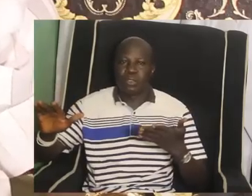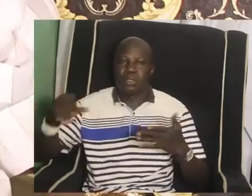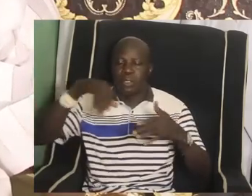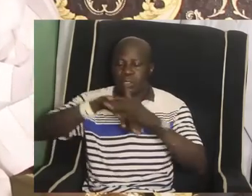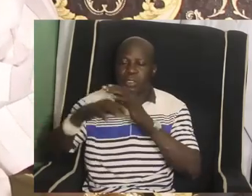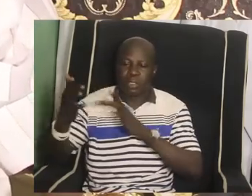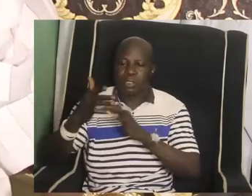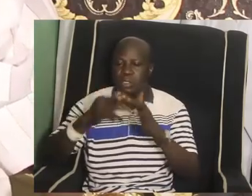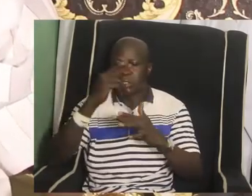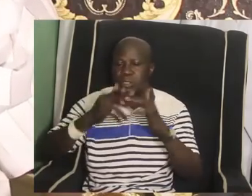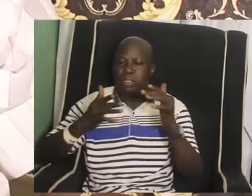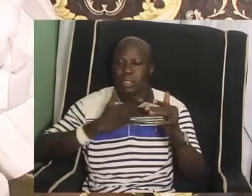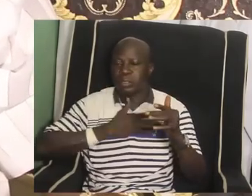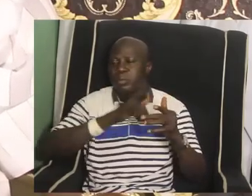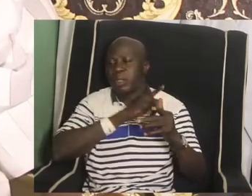In Jesus'